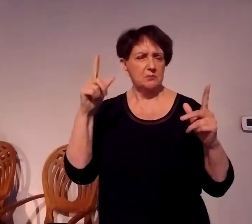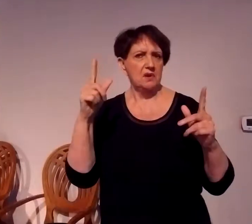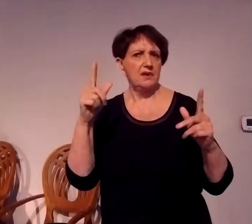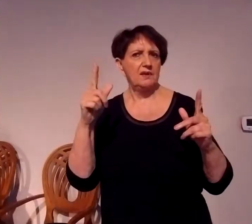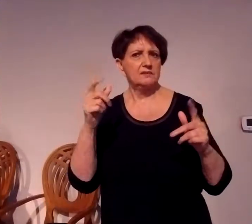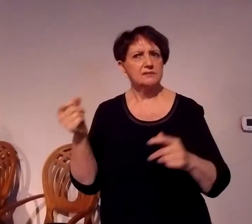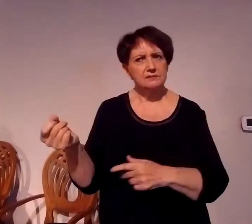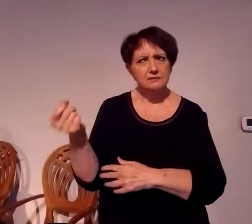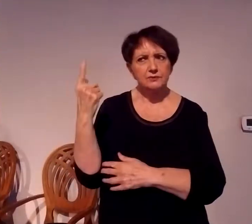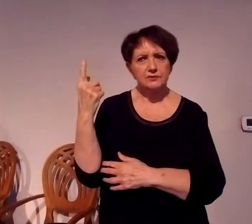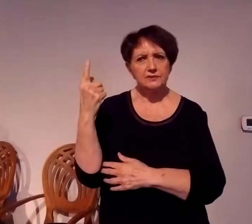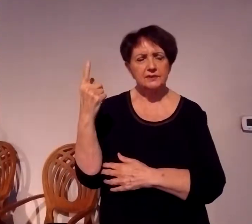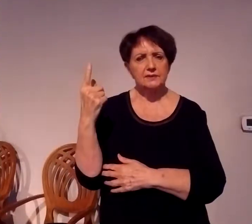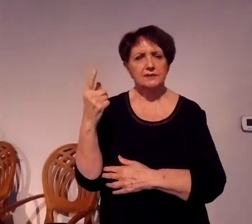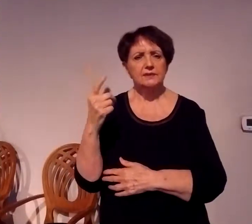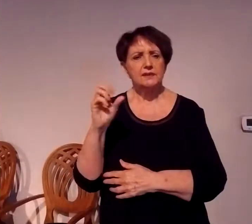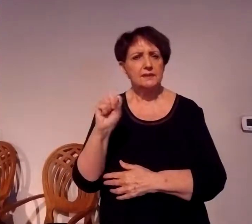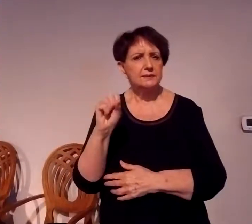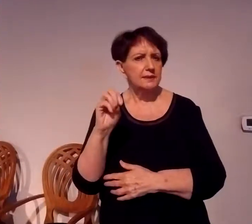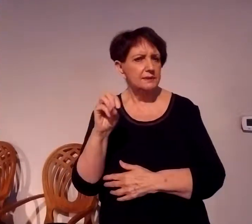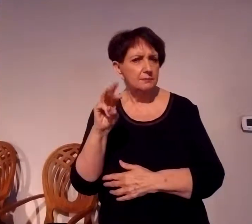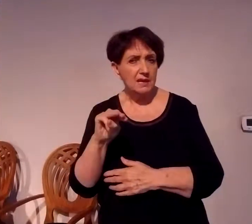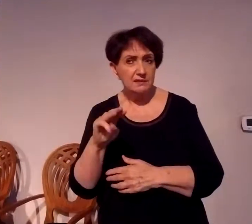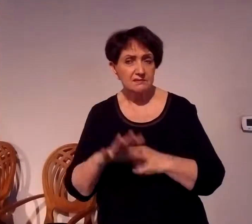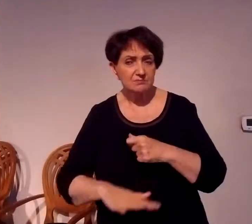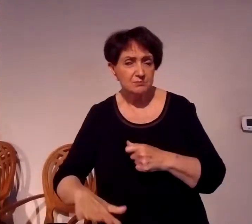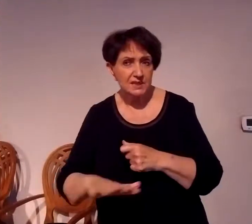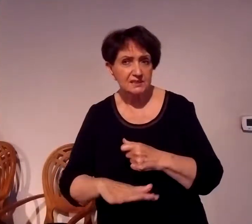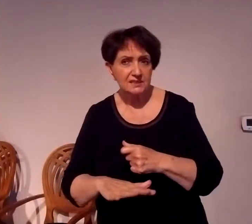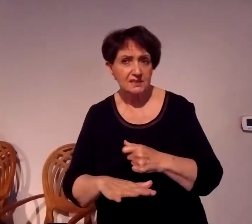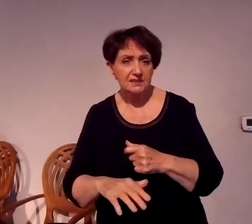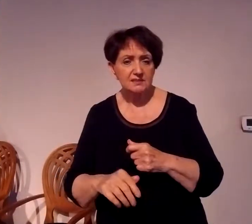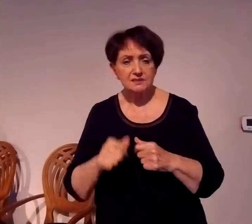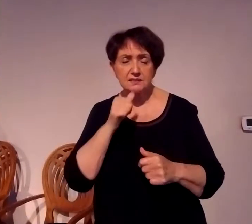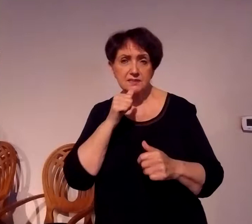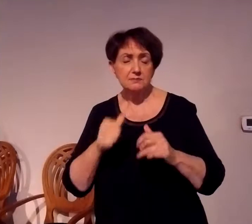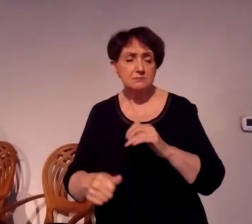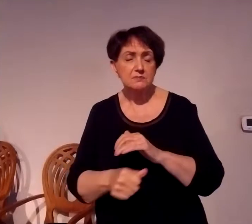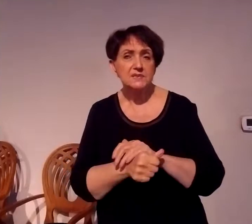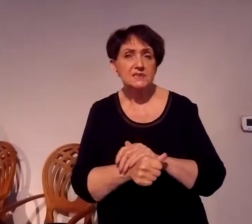to understand that the science of mind is fundamentally a mystical tradition.